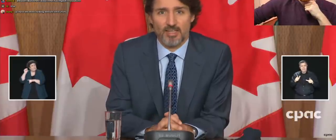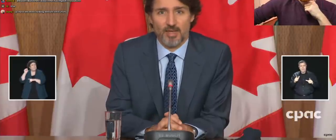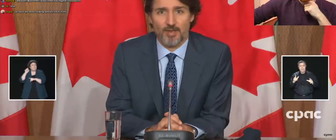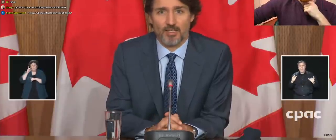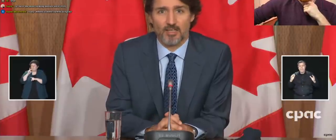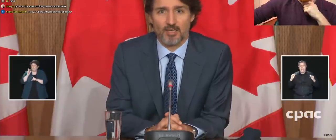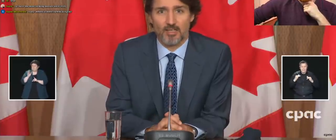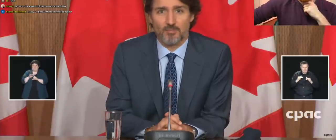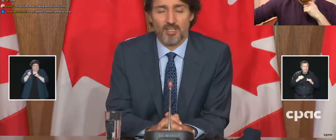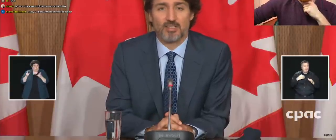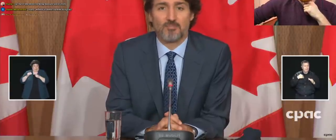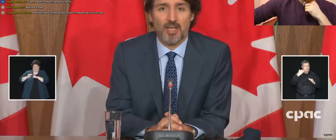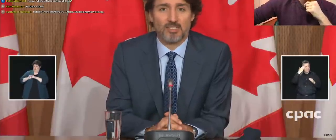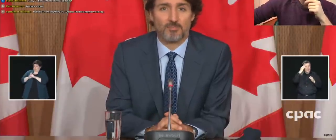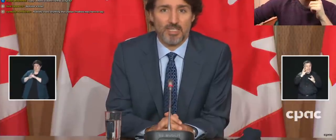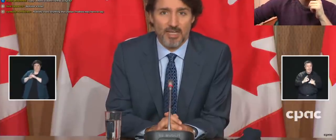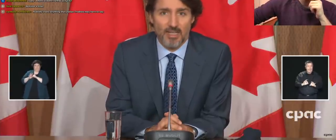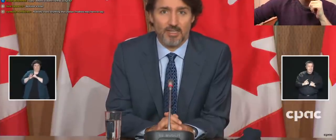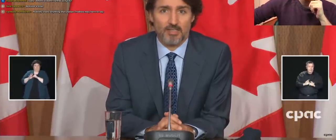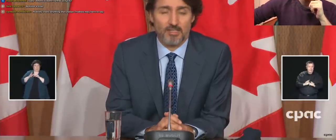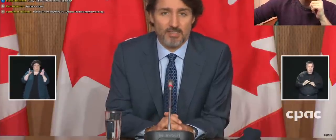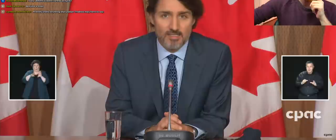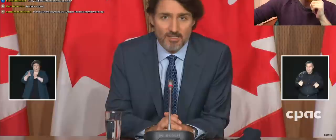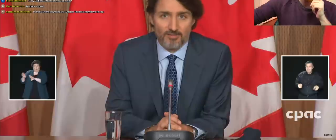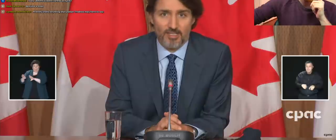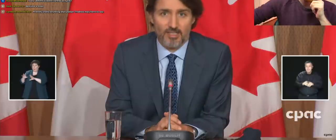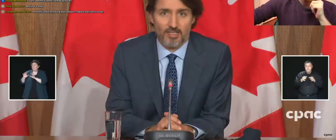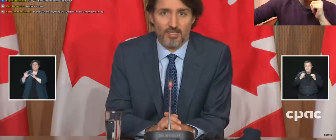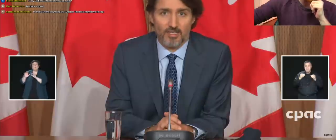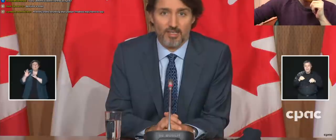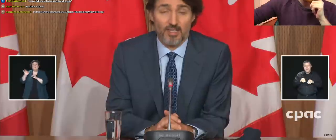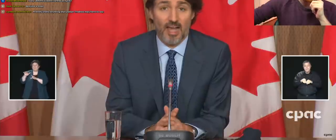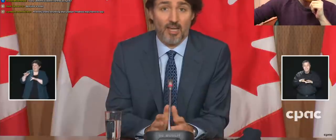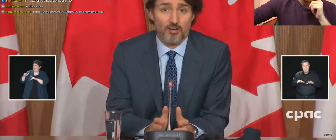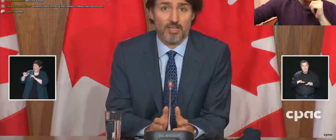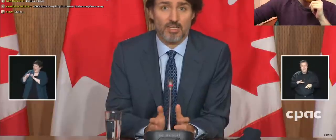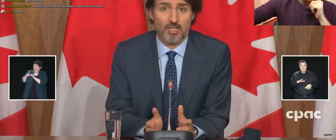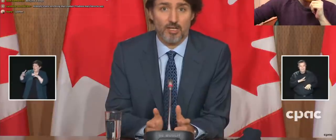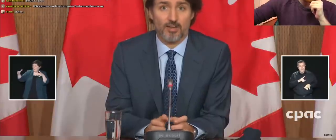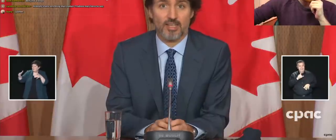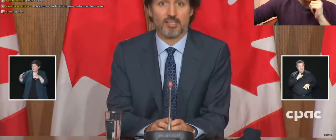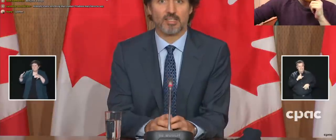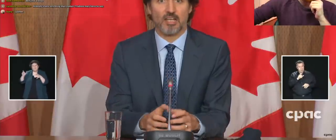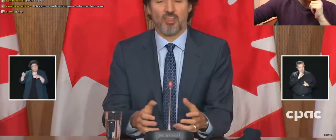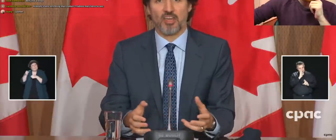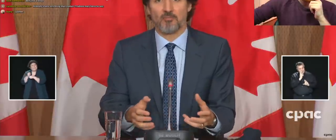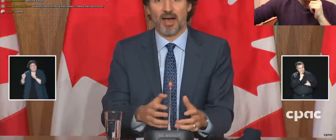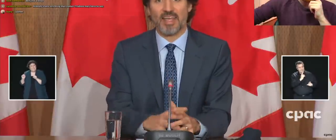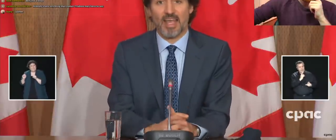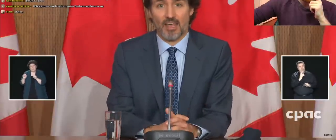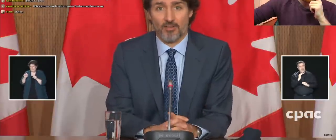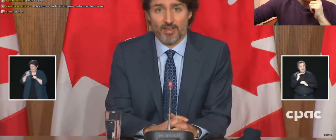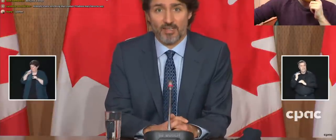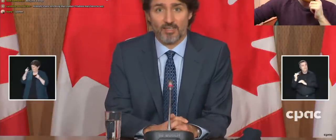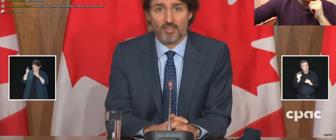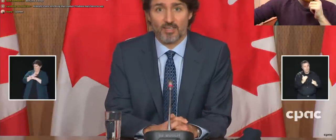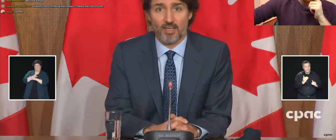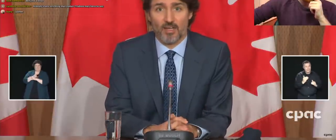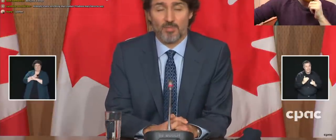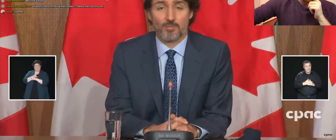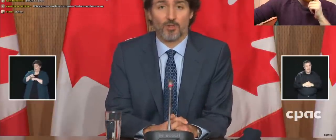during a pandemic. But it must be done safely. The irony here is that by